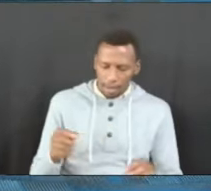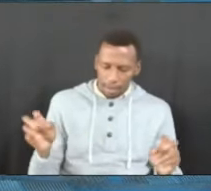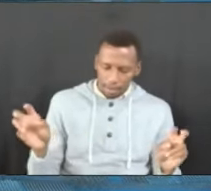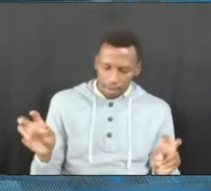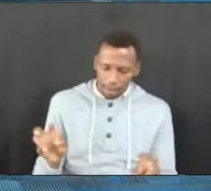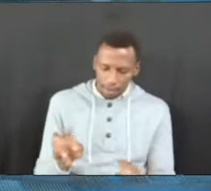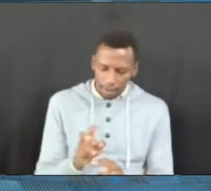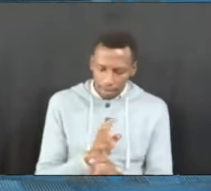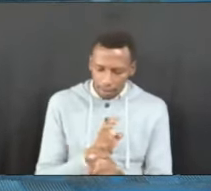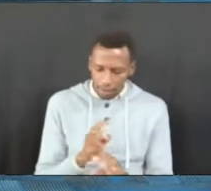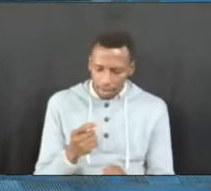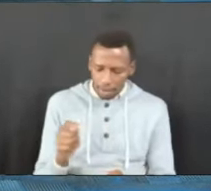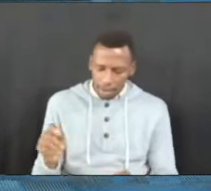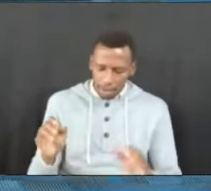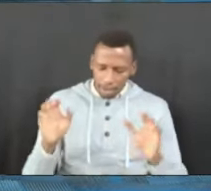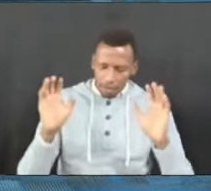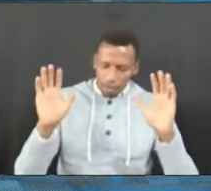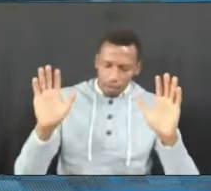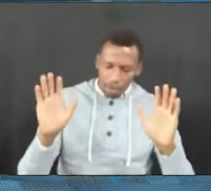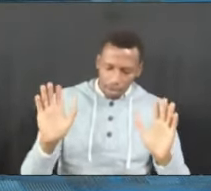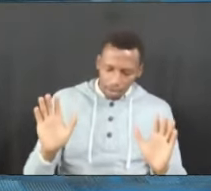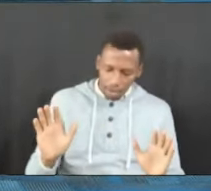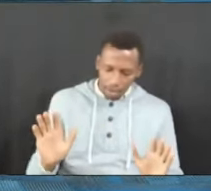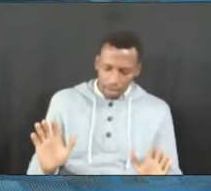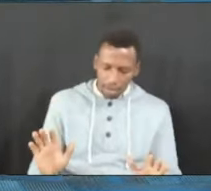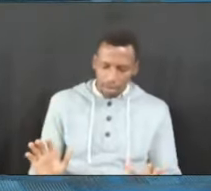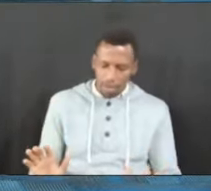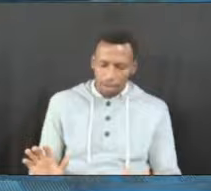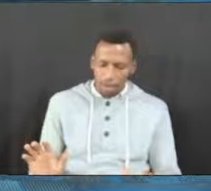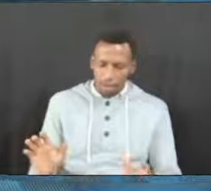survey the